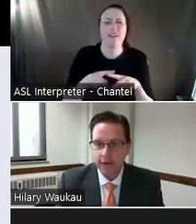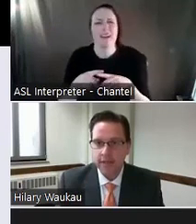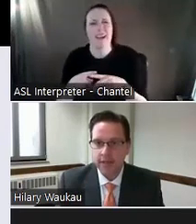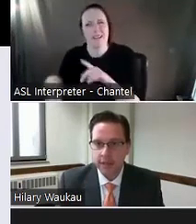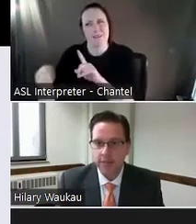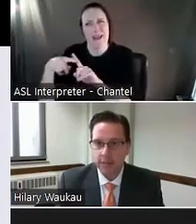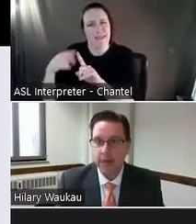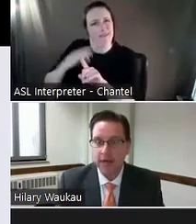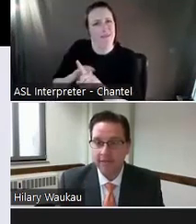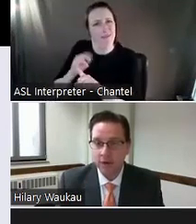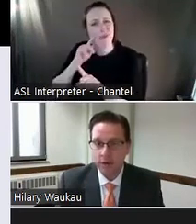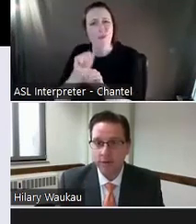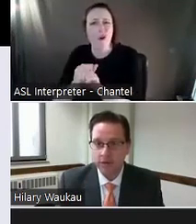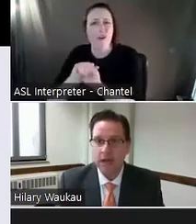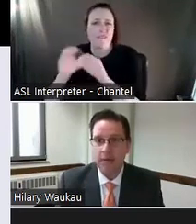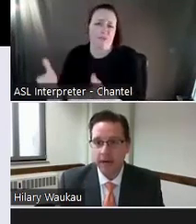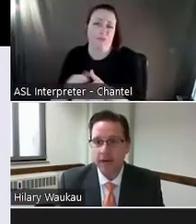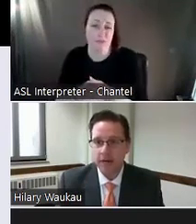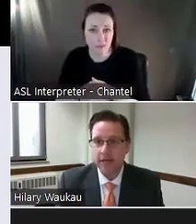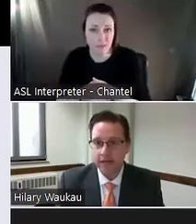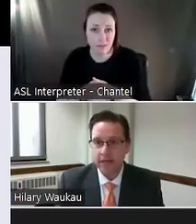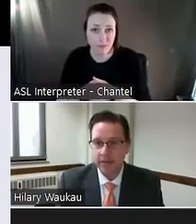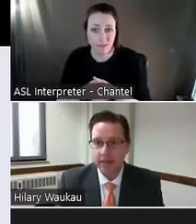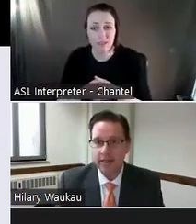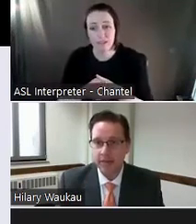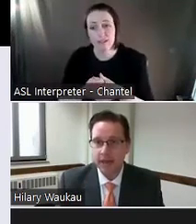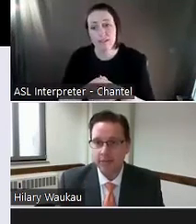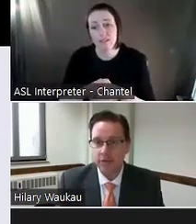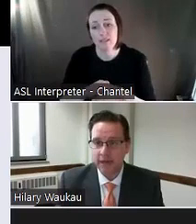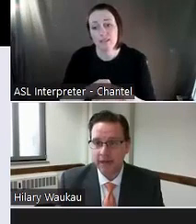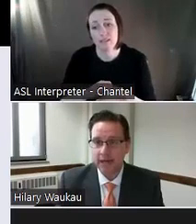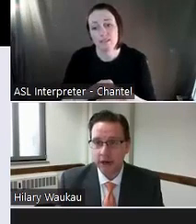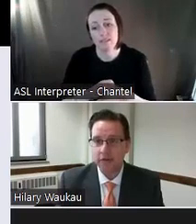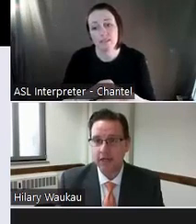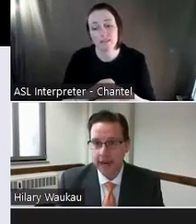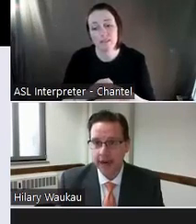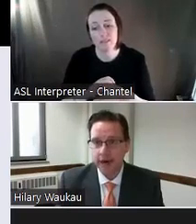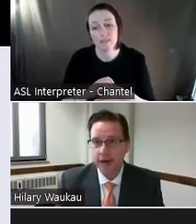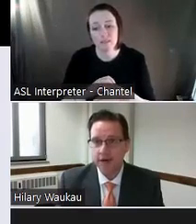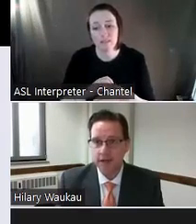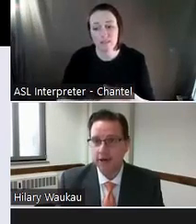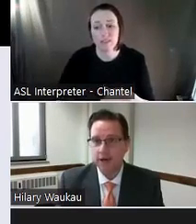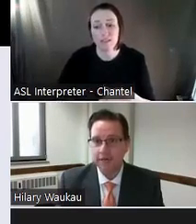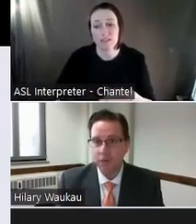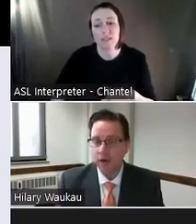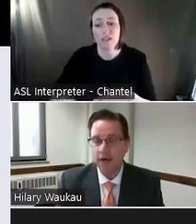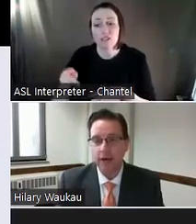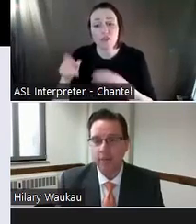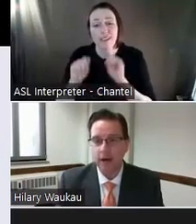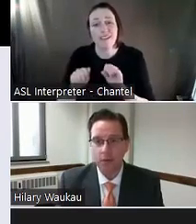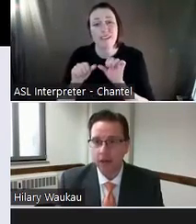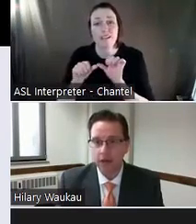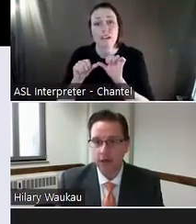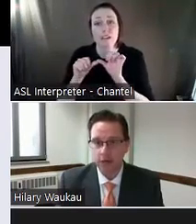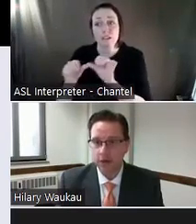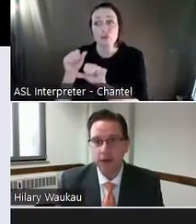by increasing the number of people that we can have in our workforce, by increasing the limits that they'd be eligible to maintain coverage and care, so that they don't have to worry